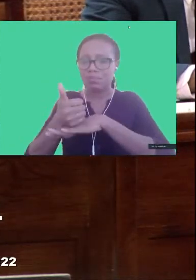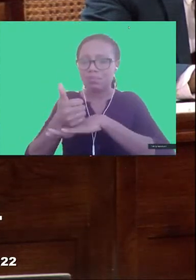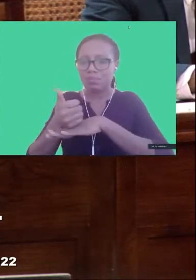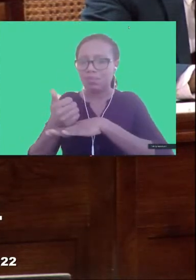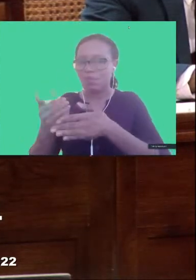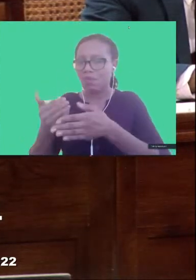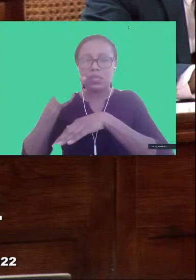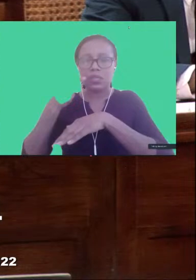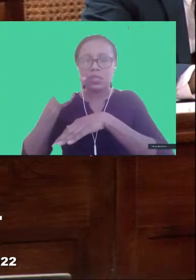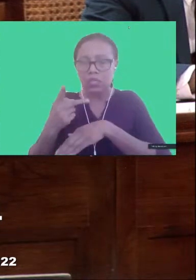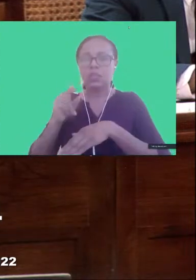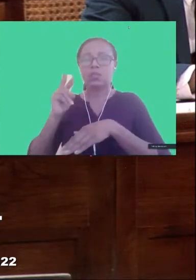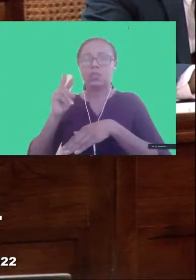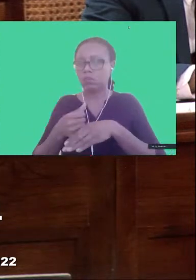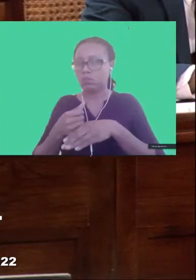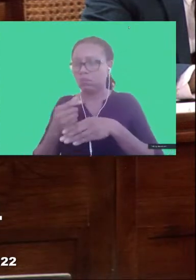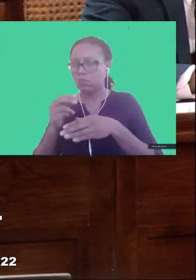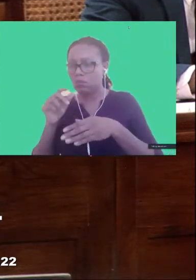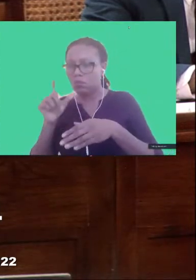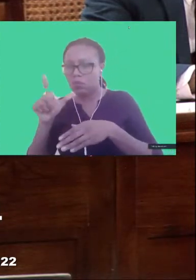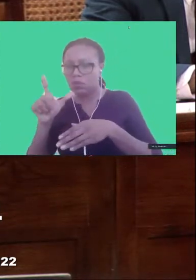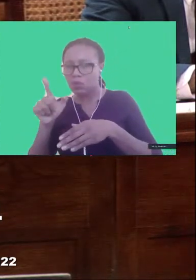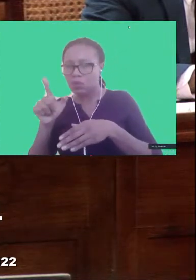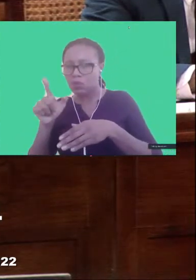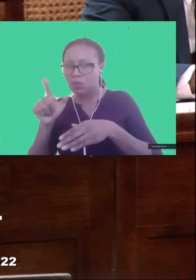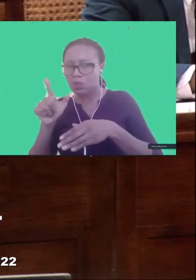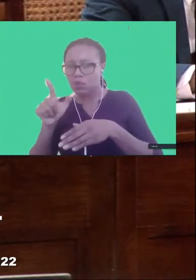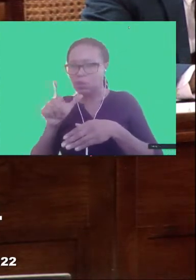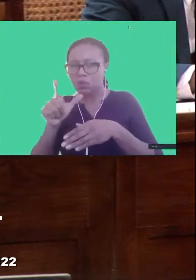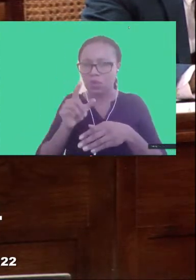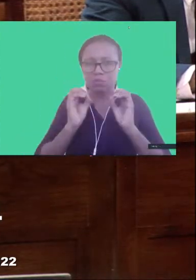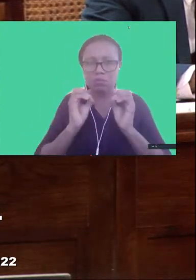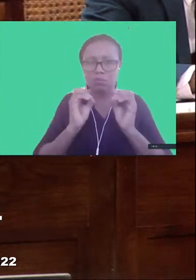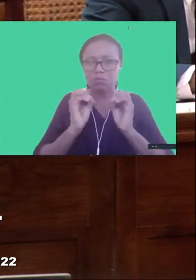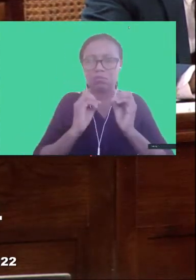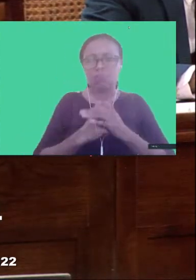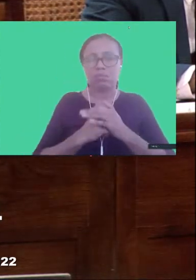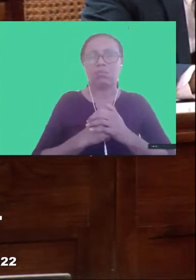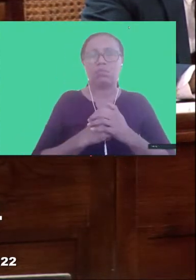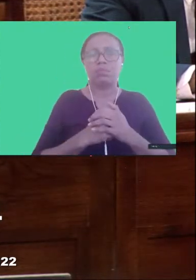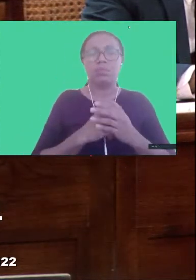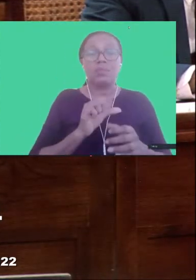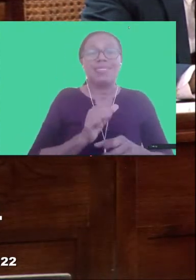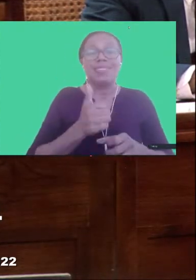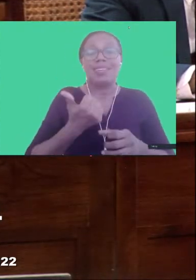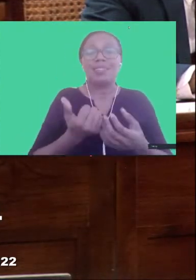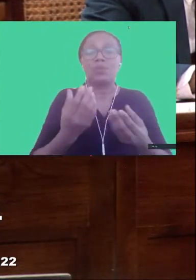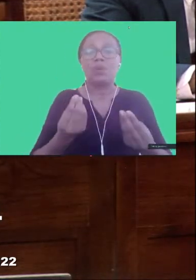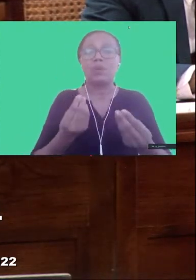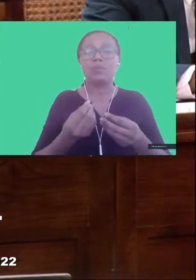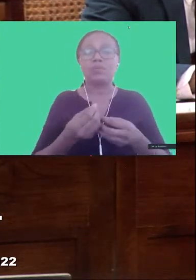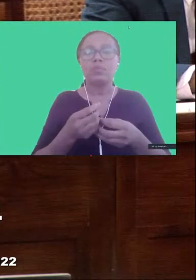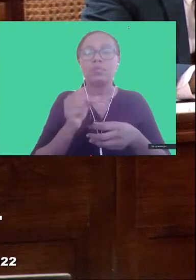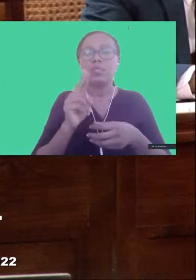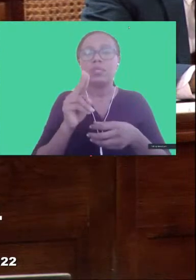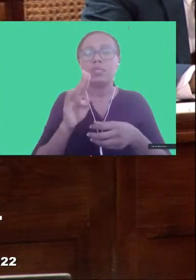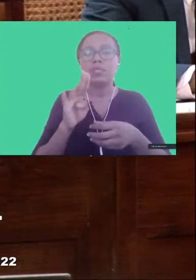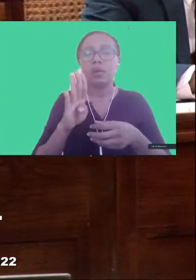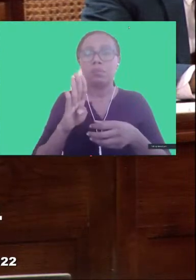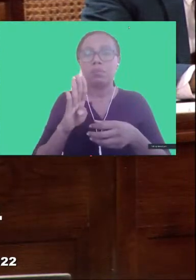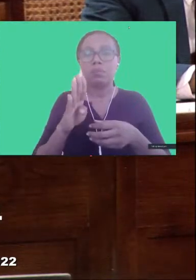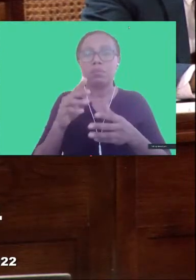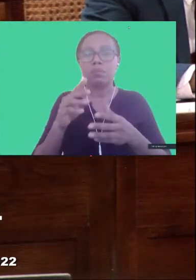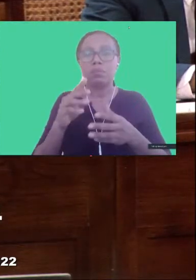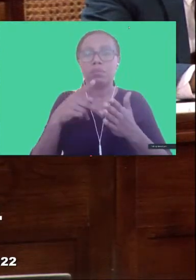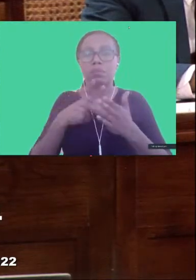ma'am, relates to subprogram 0453 at line 226. Again, is professional services fees,